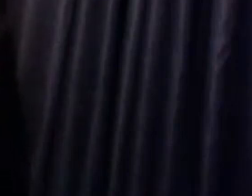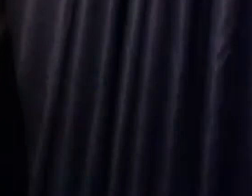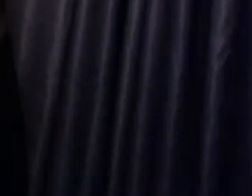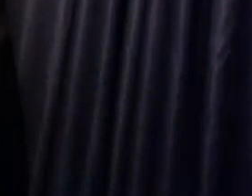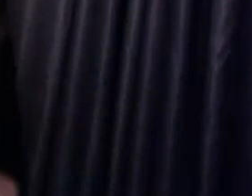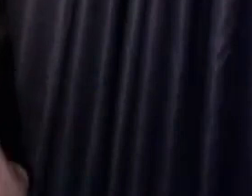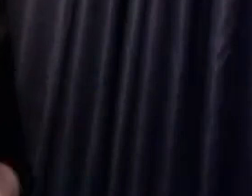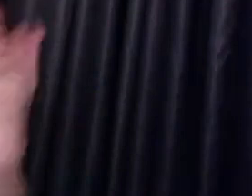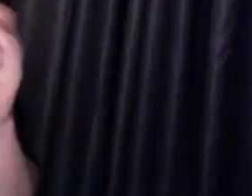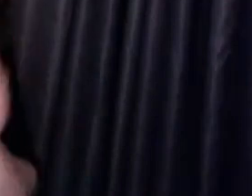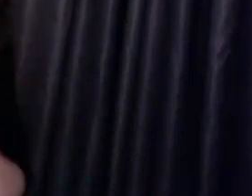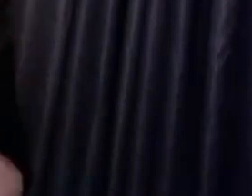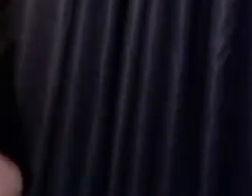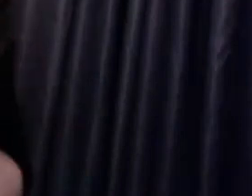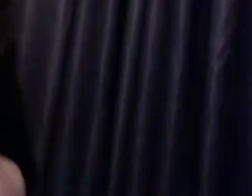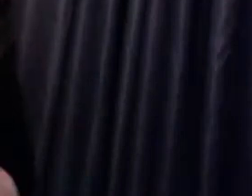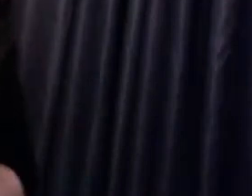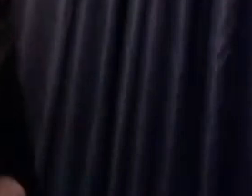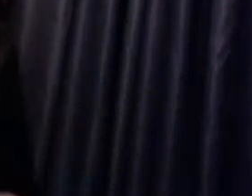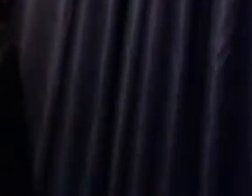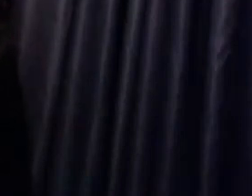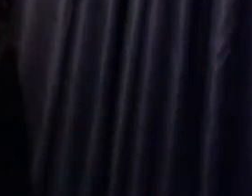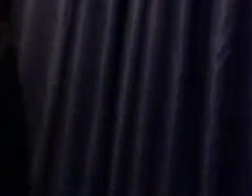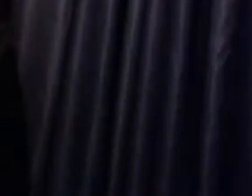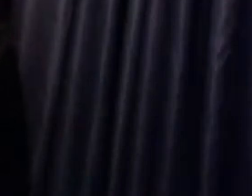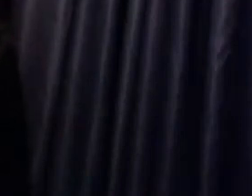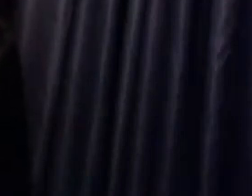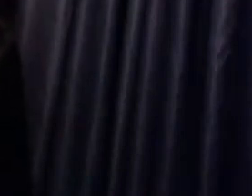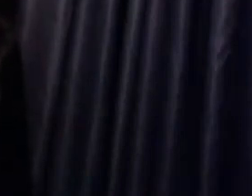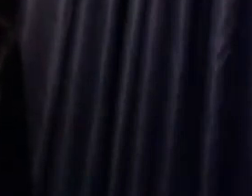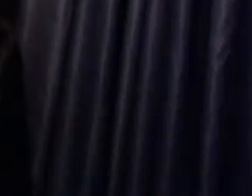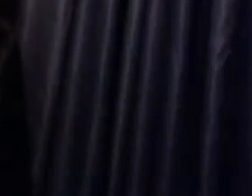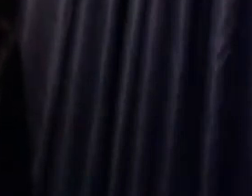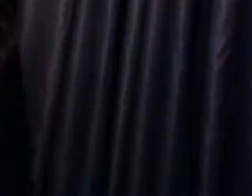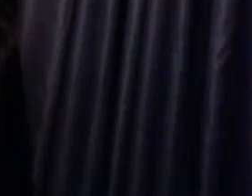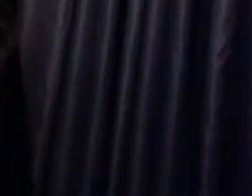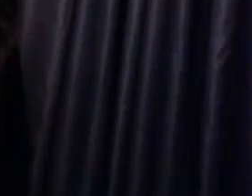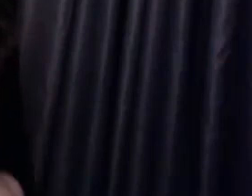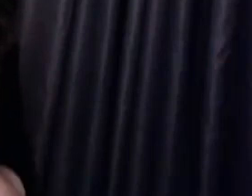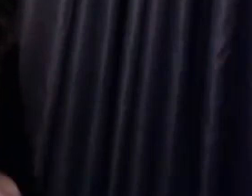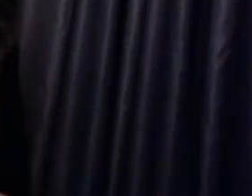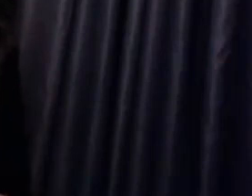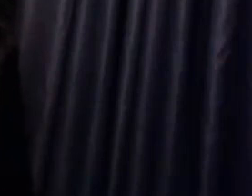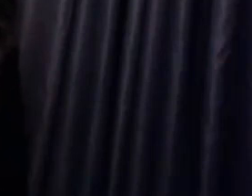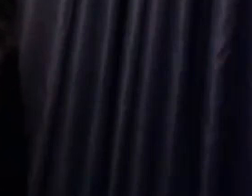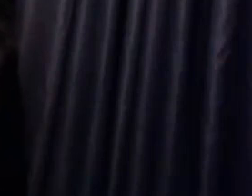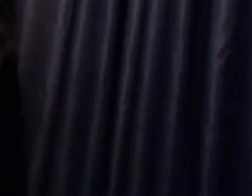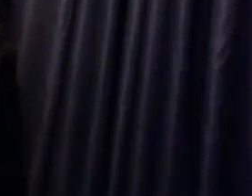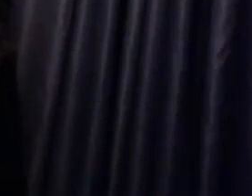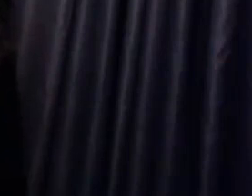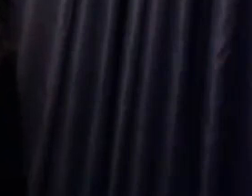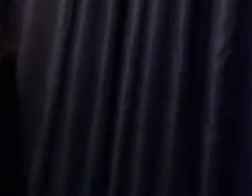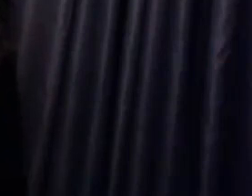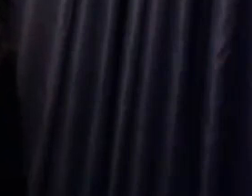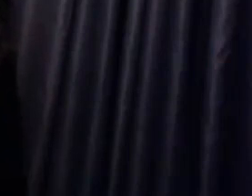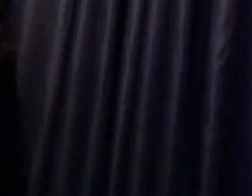could research, though. Yeah. All right, and we've got 2 questions. I'm gonna start,